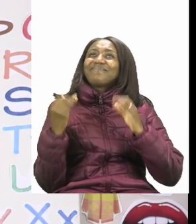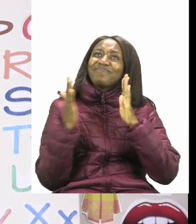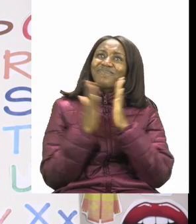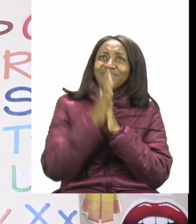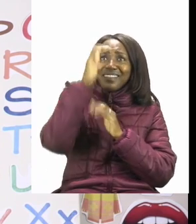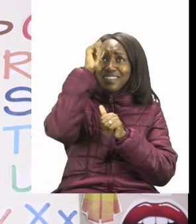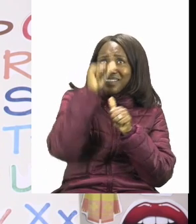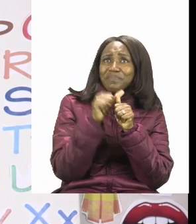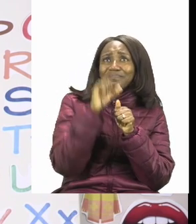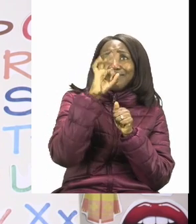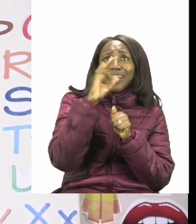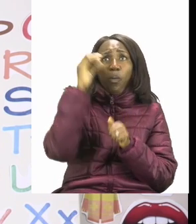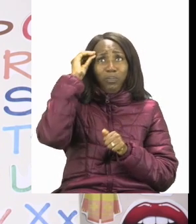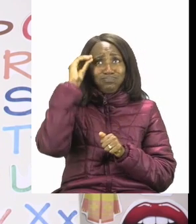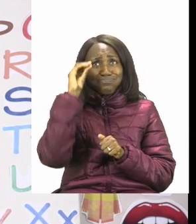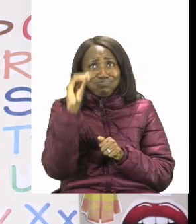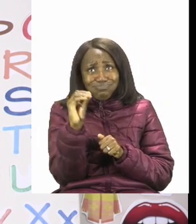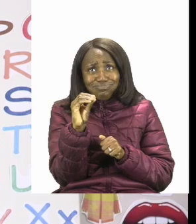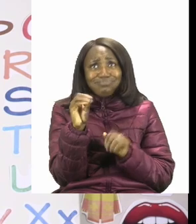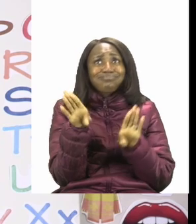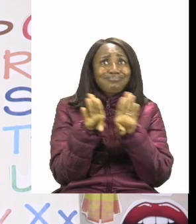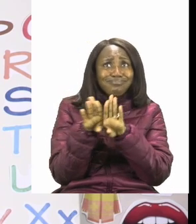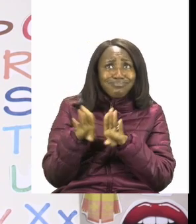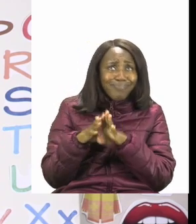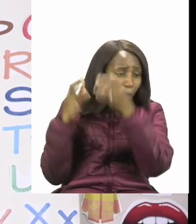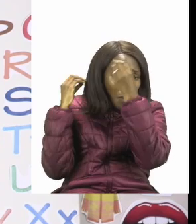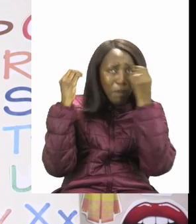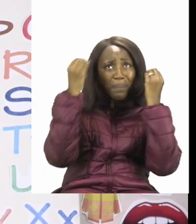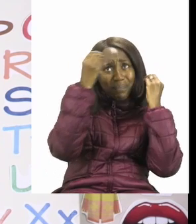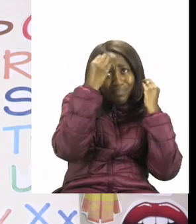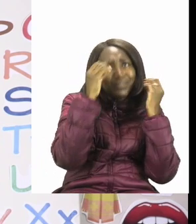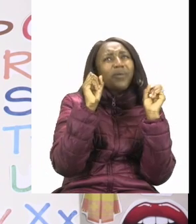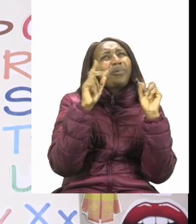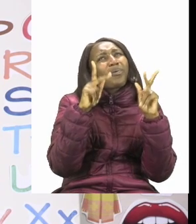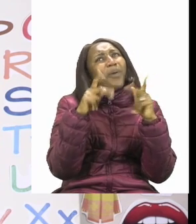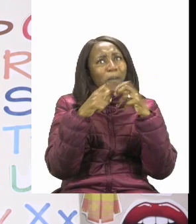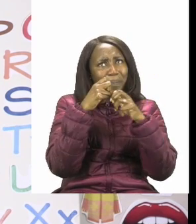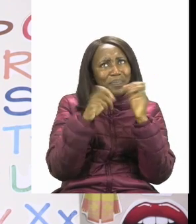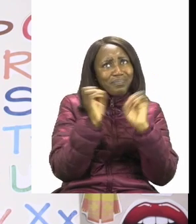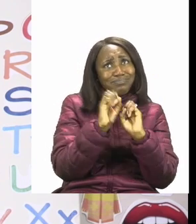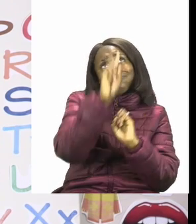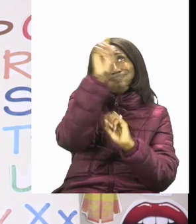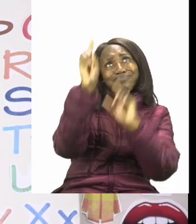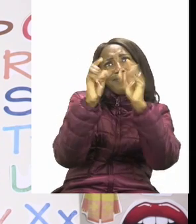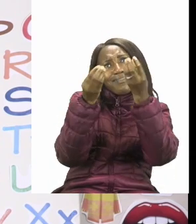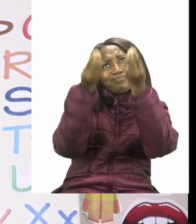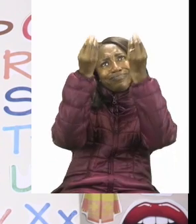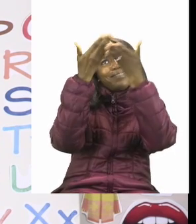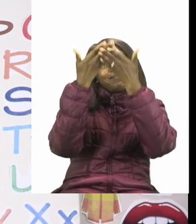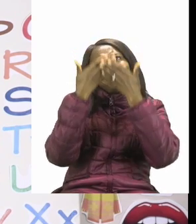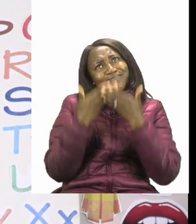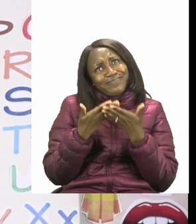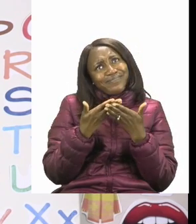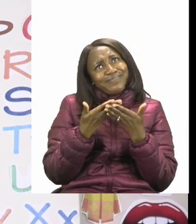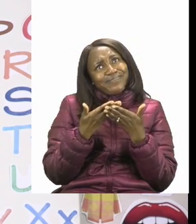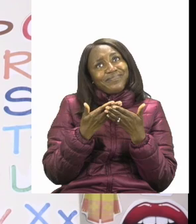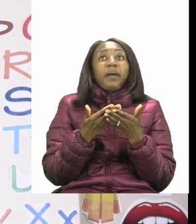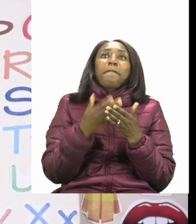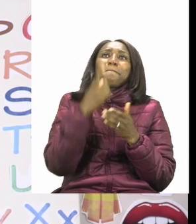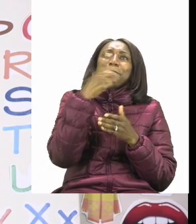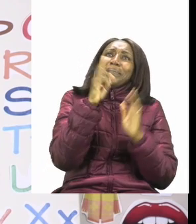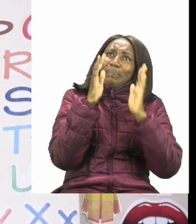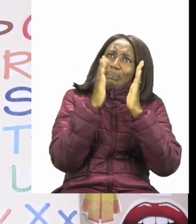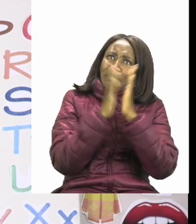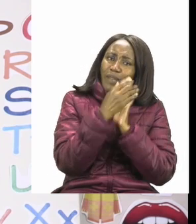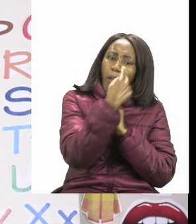don't know what to do or you are confused, that's okay, you can always ask an adult for help. But make sure that you finish